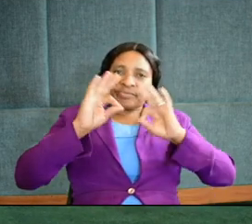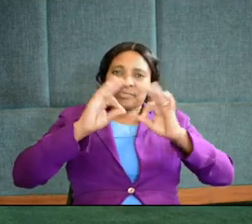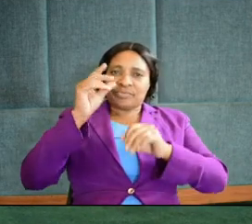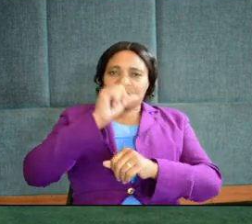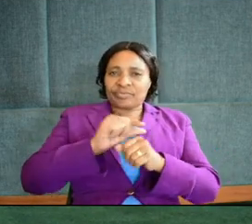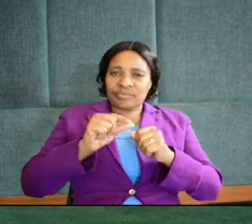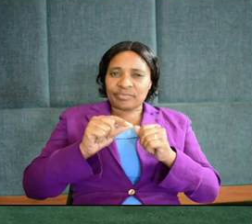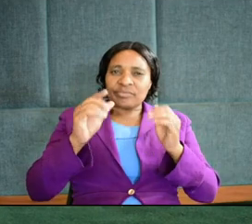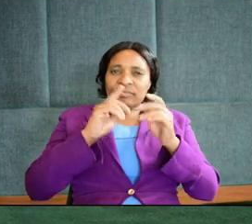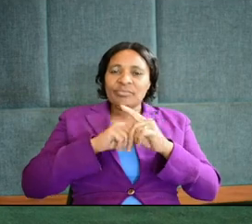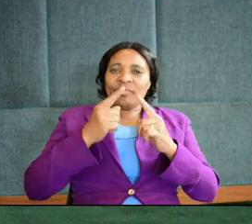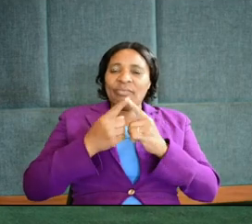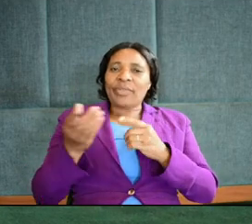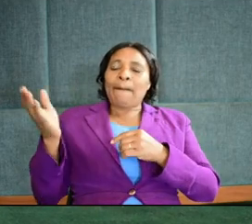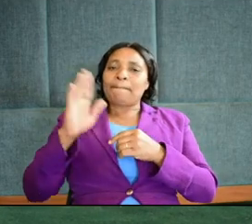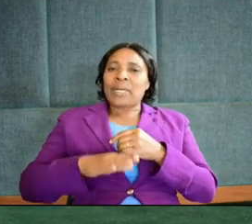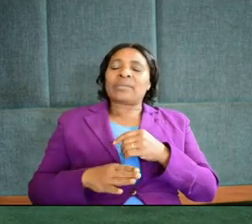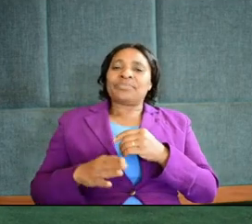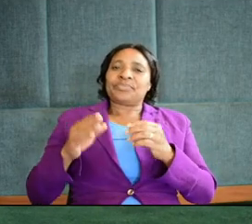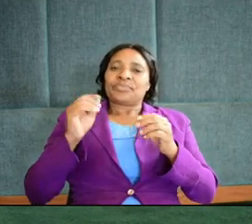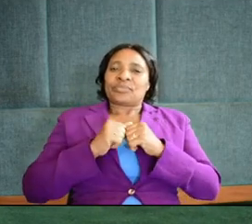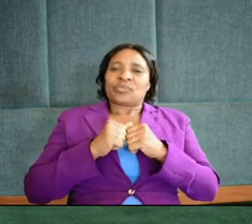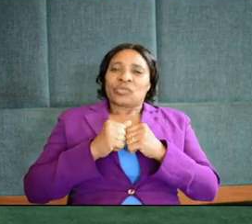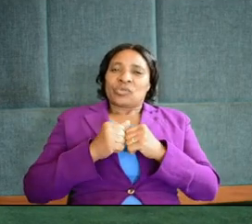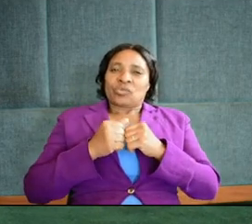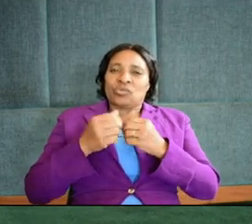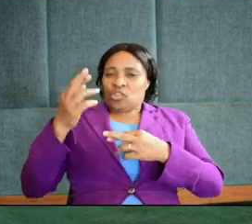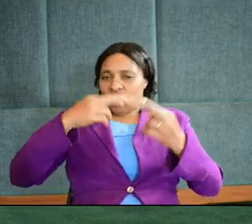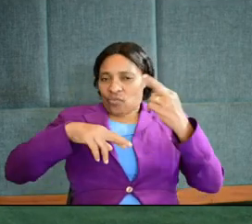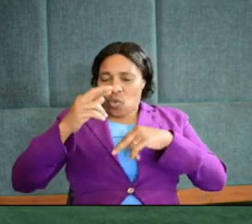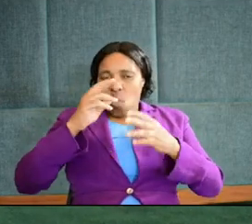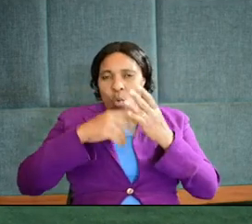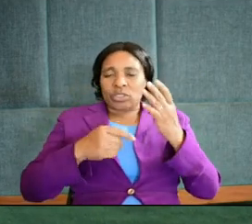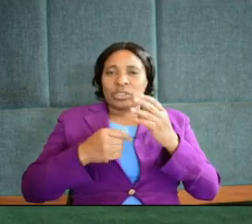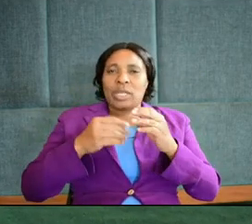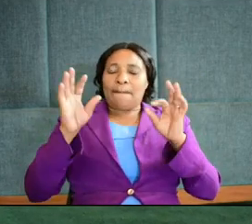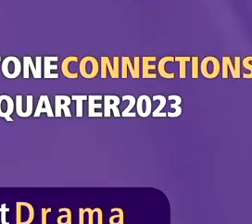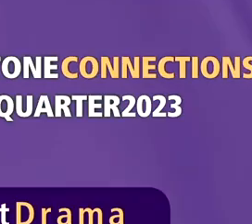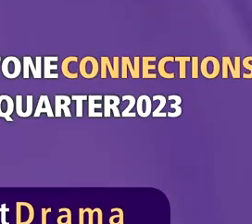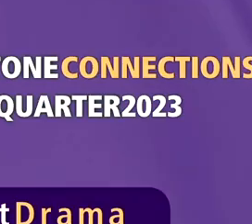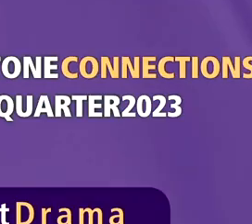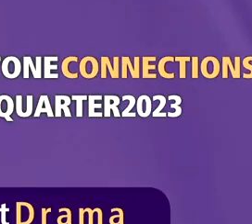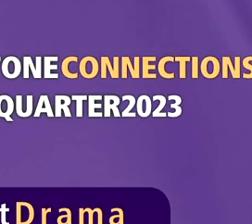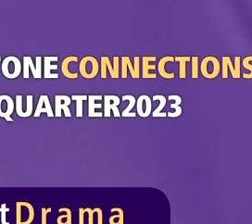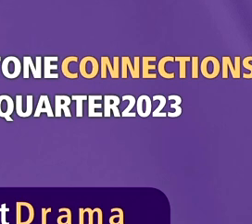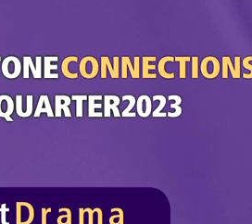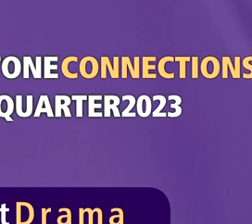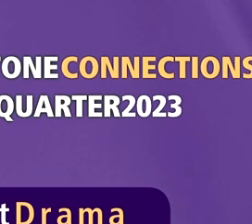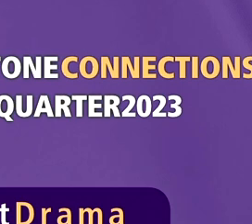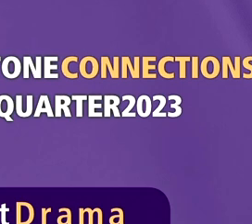Grace, and then we'll come back to review what God's amazing grace is. Amen.